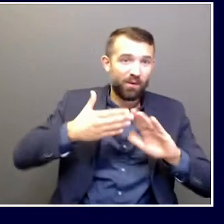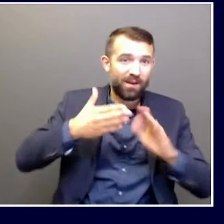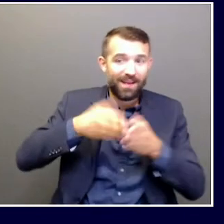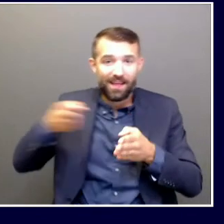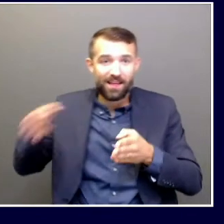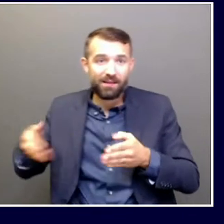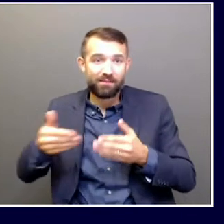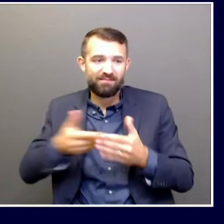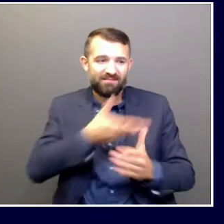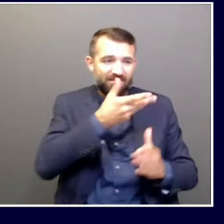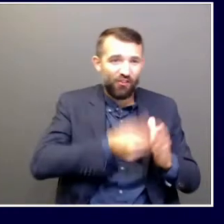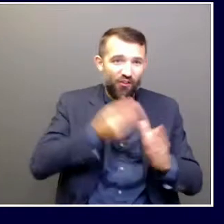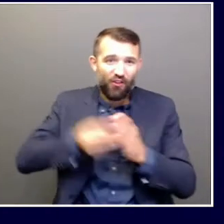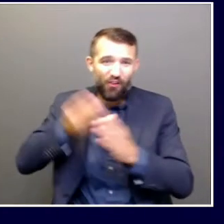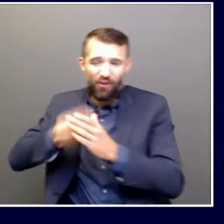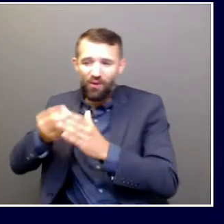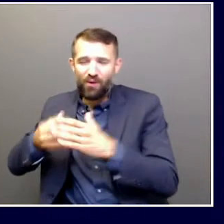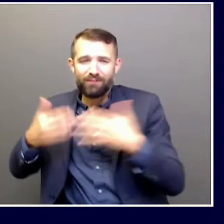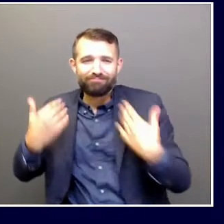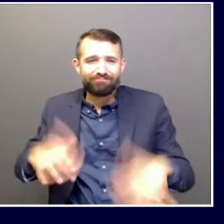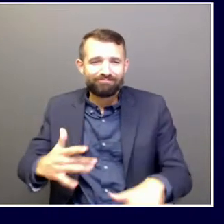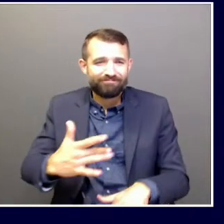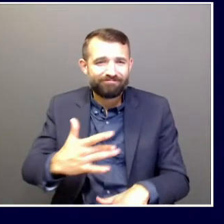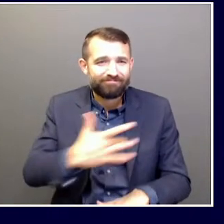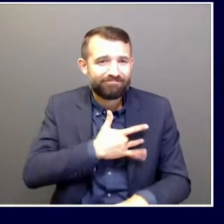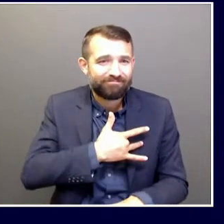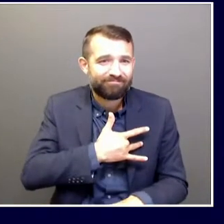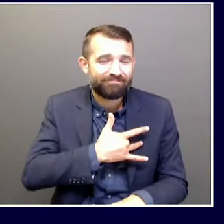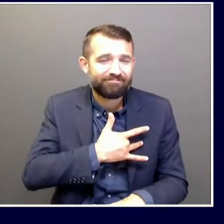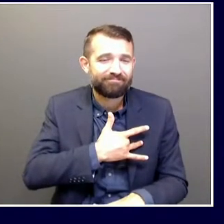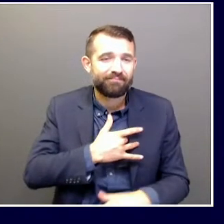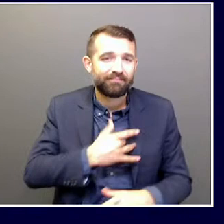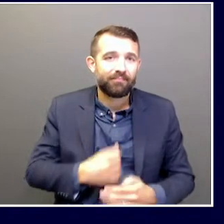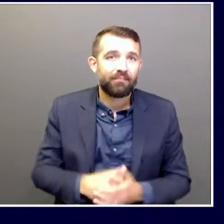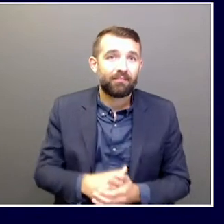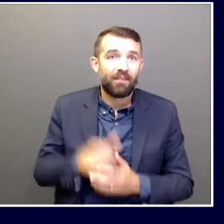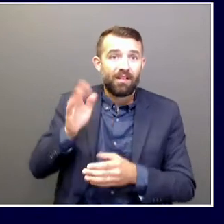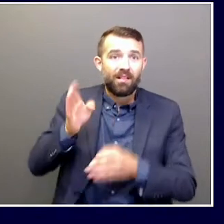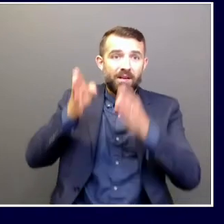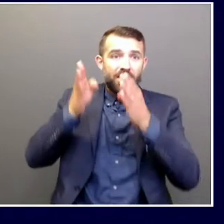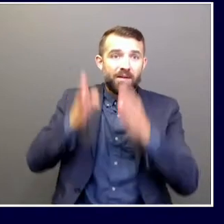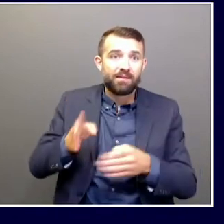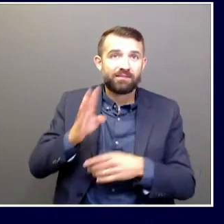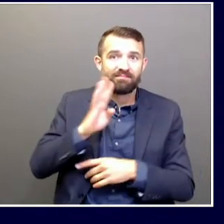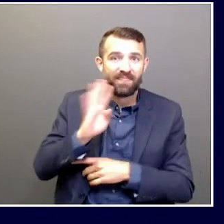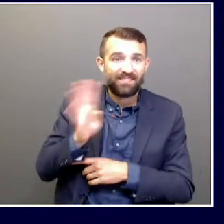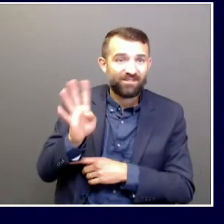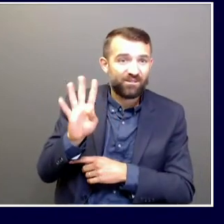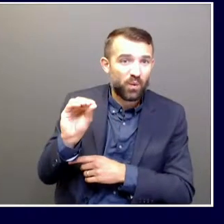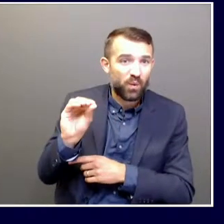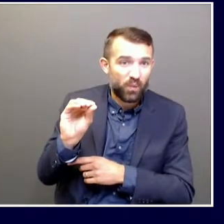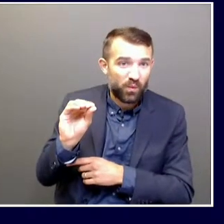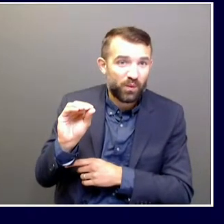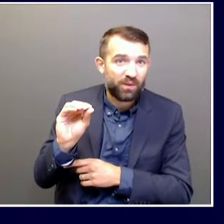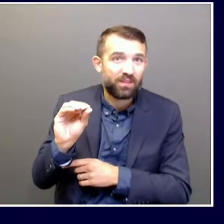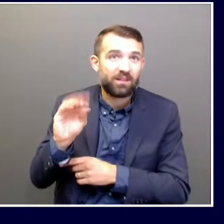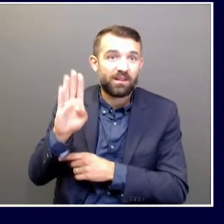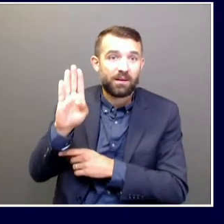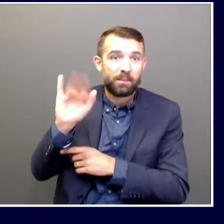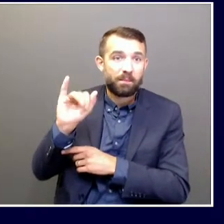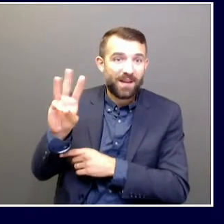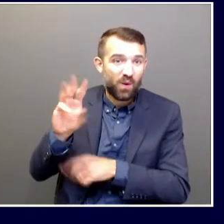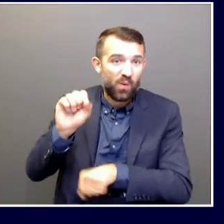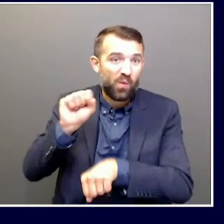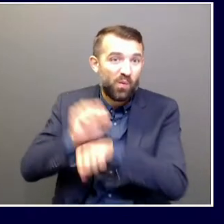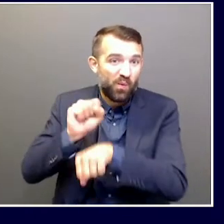People like the 40-year-old Bath Iron Works worker who hadn't gotten around to getting vaccinated. People